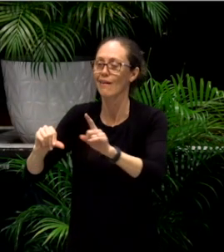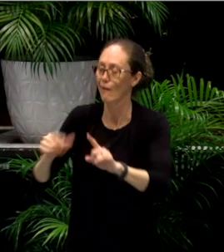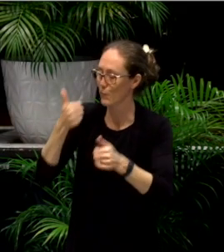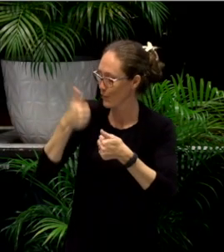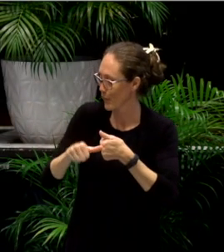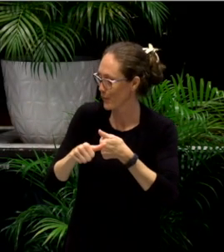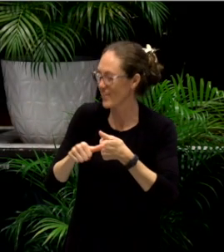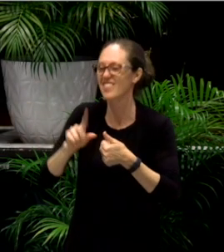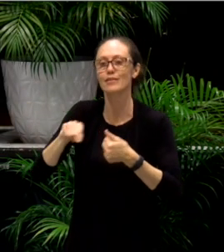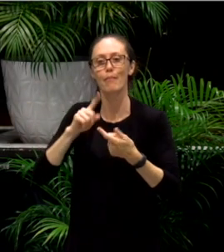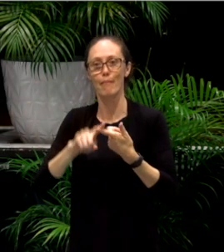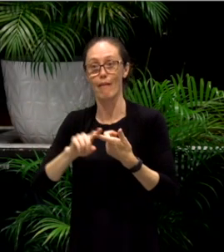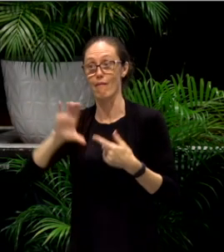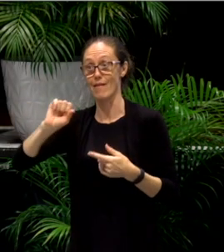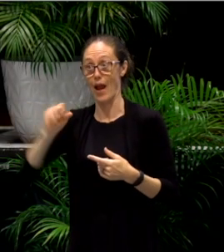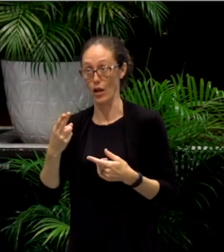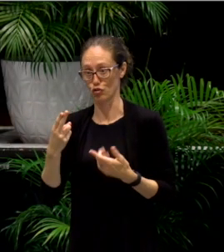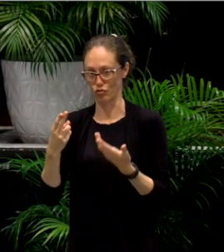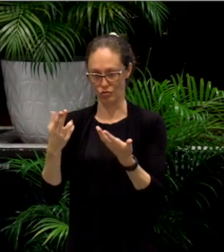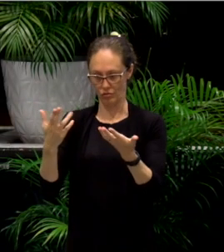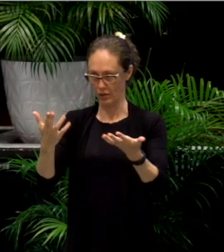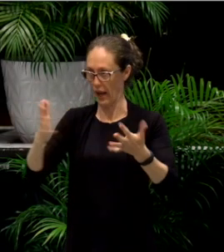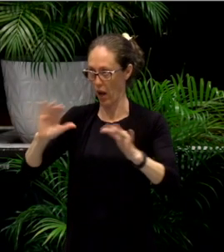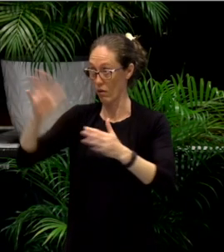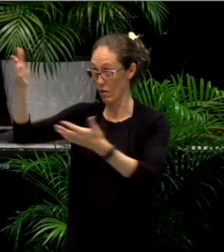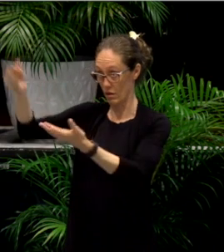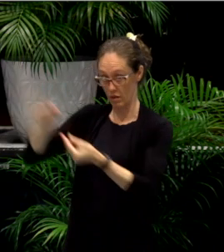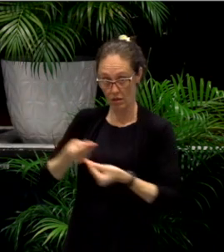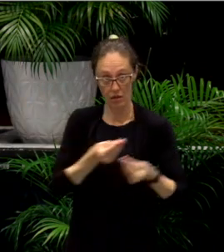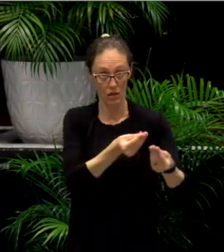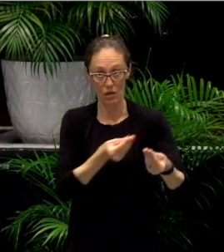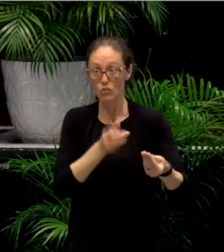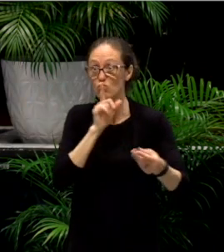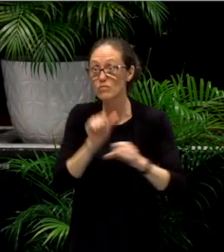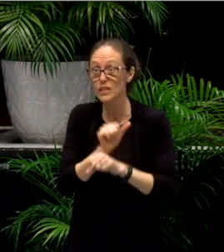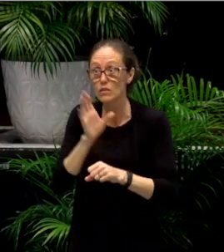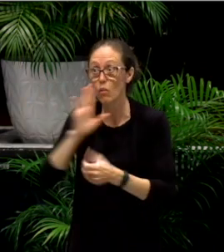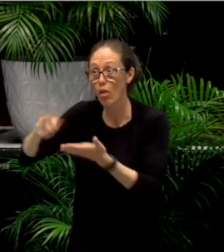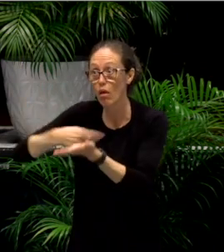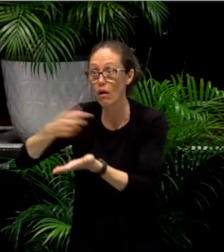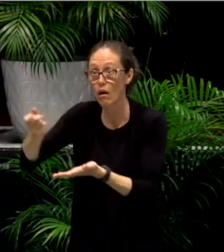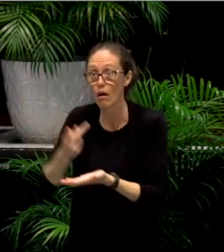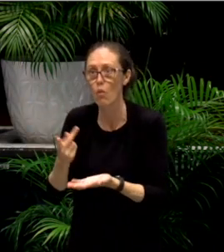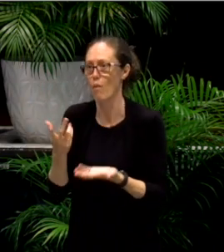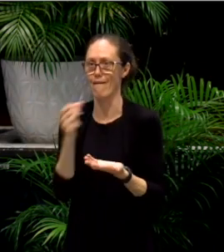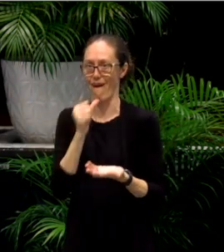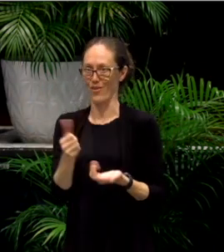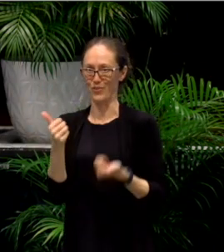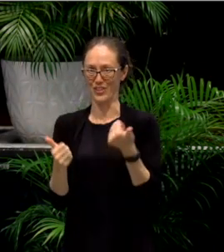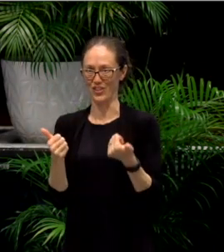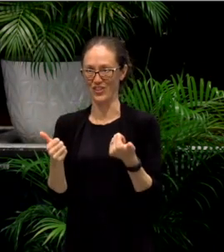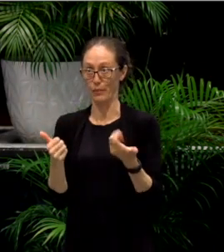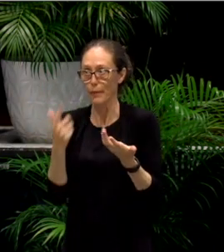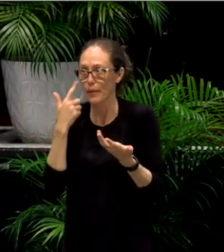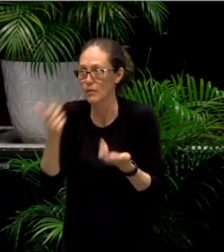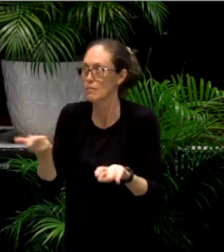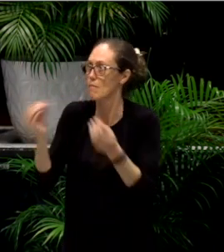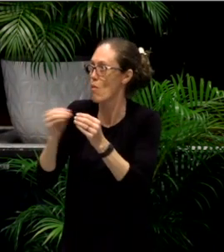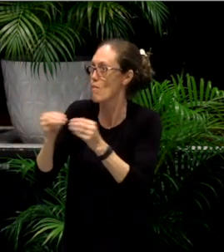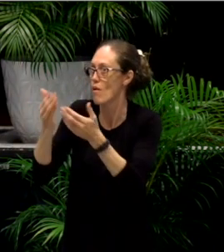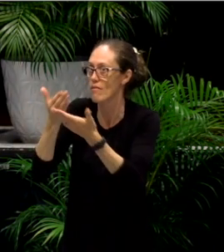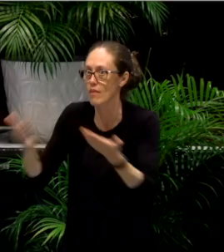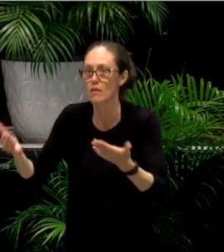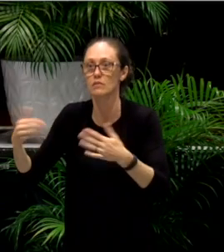flow and about whether those expenditures will ever be reimbursed as these things get terminated or payment